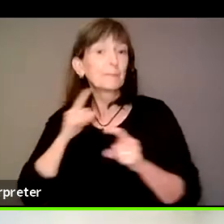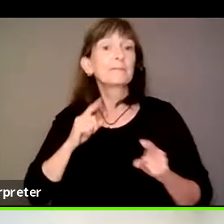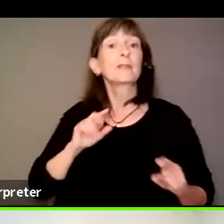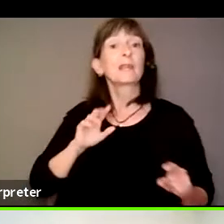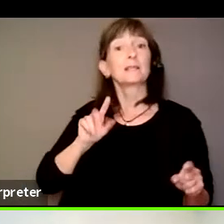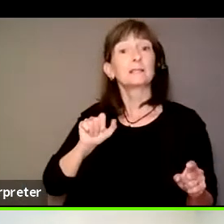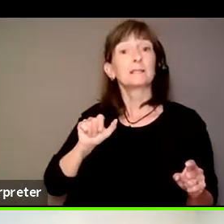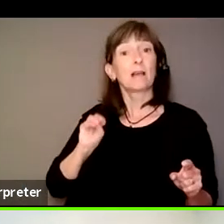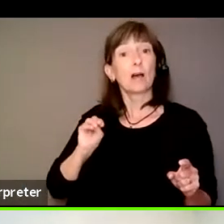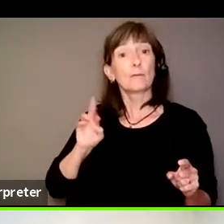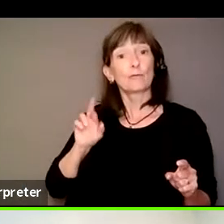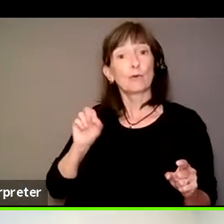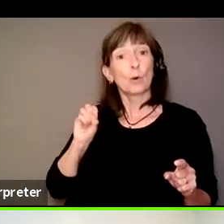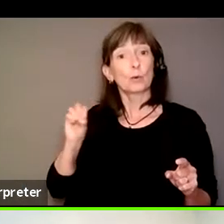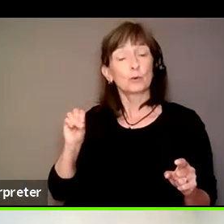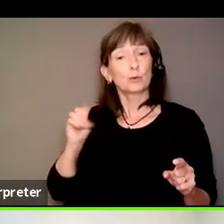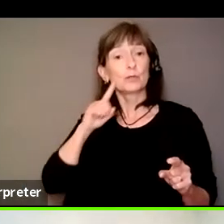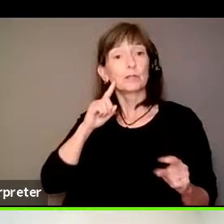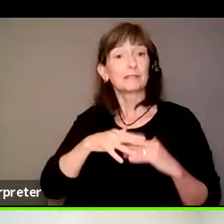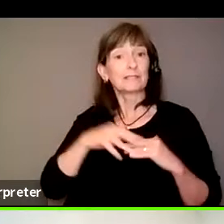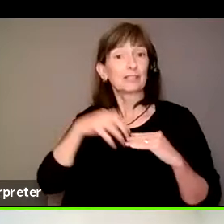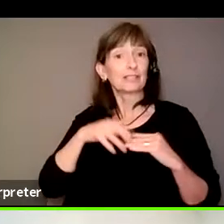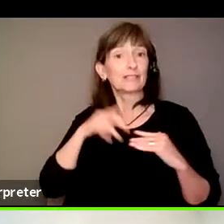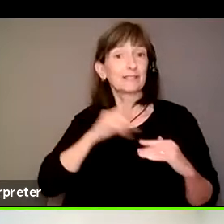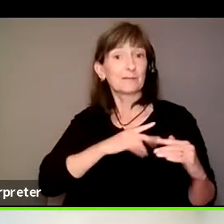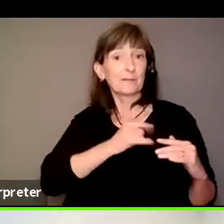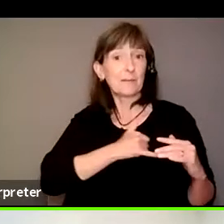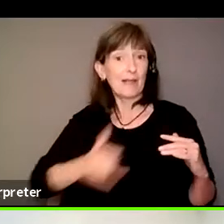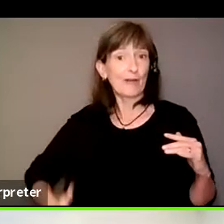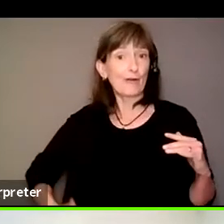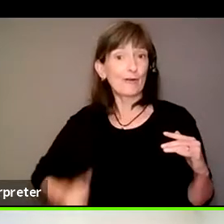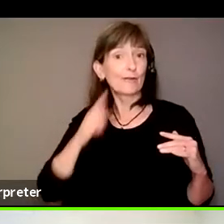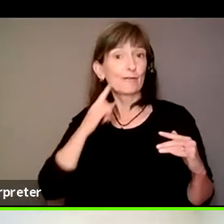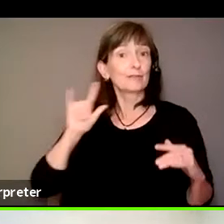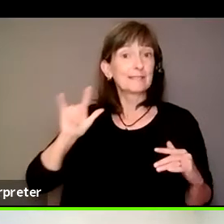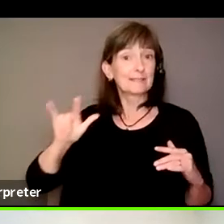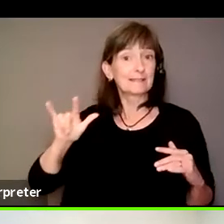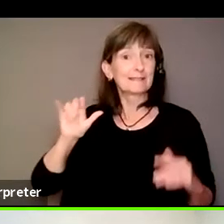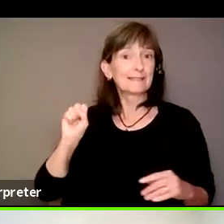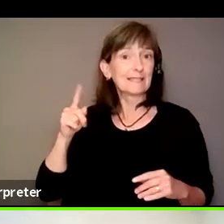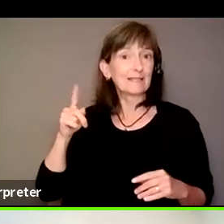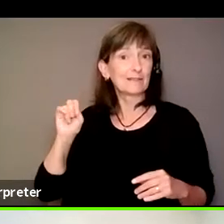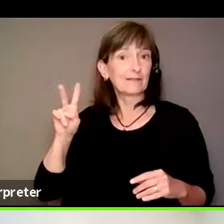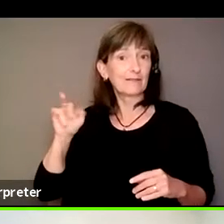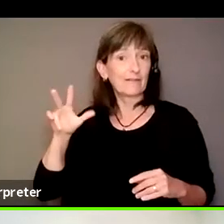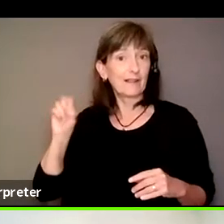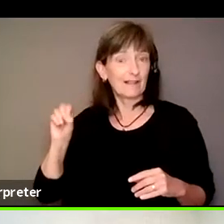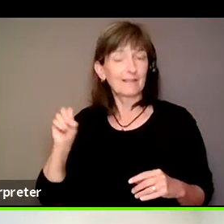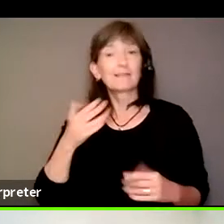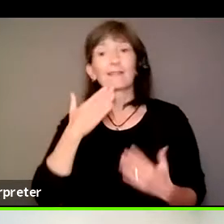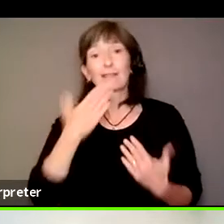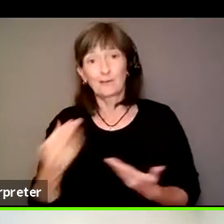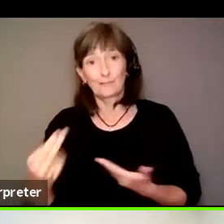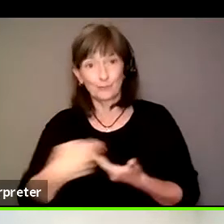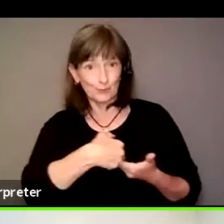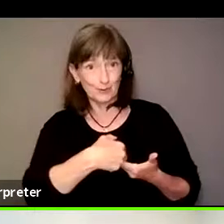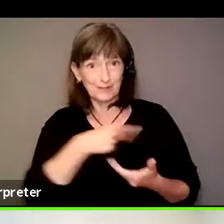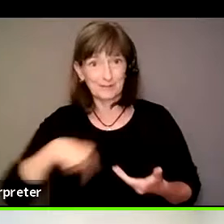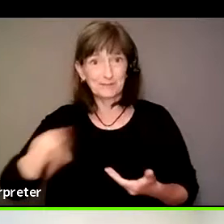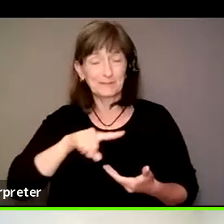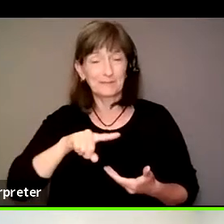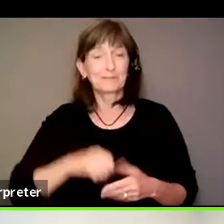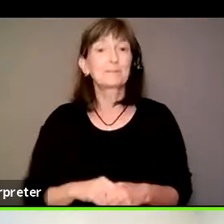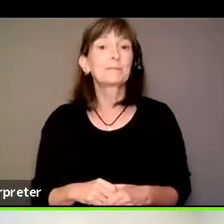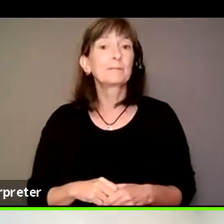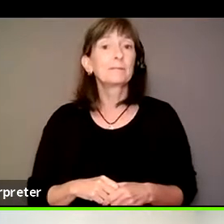of Stephenville. So thank you so much and welcome to each of you. So glad to have you on the conversation this morning. And the